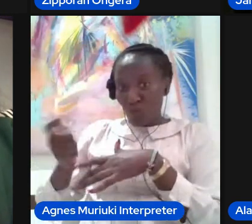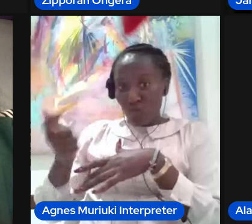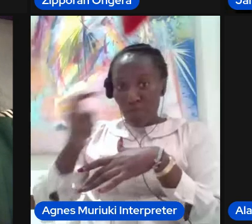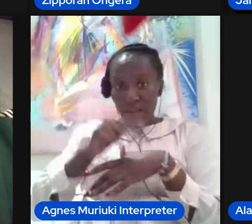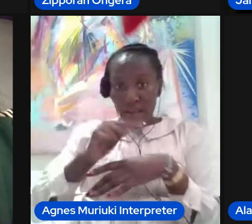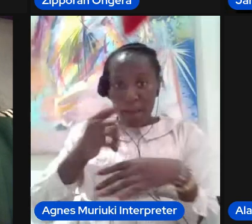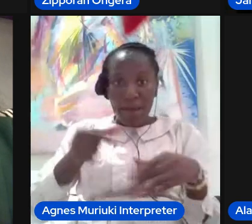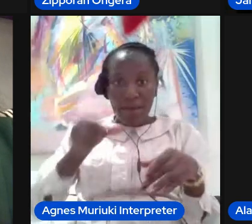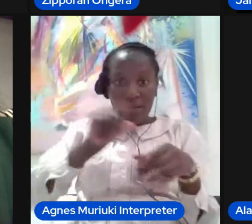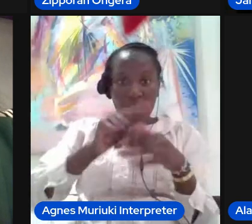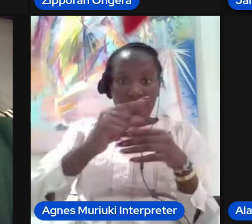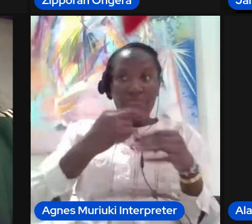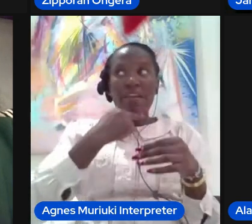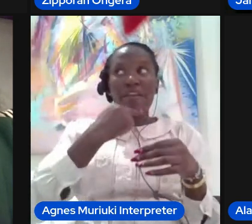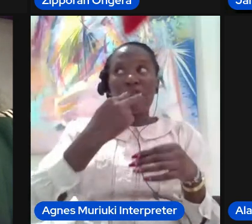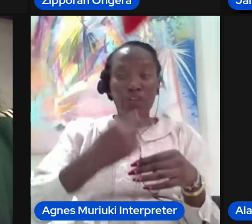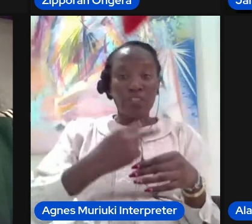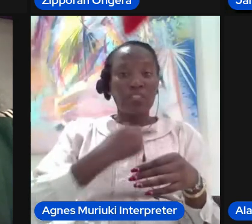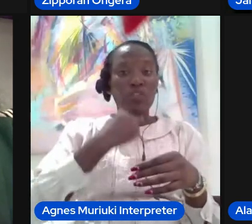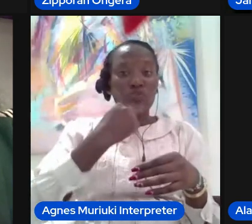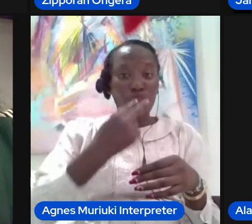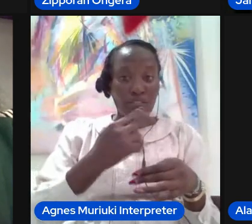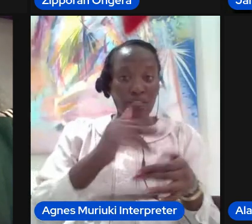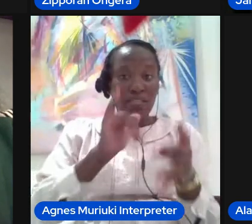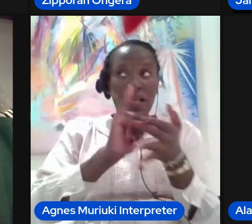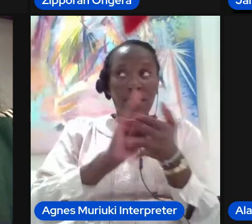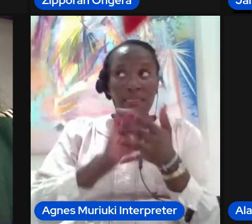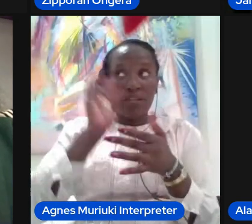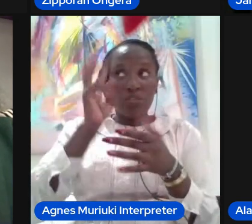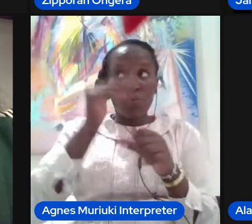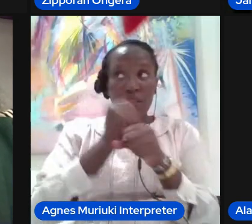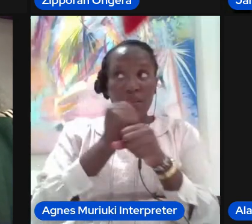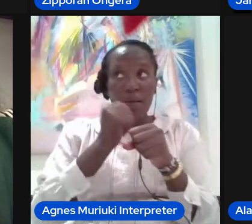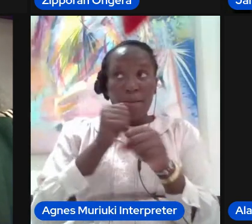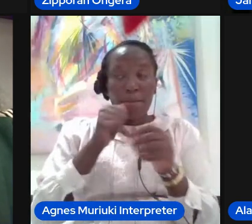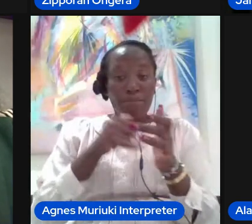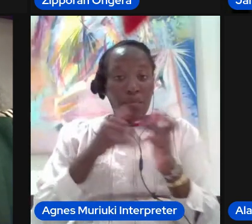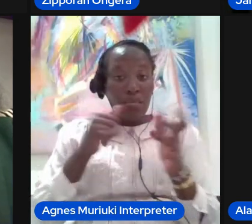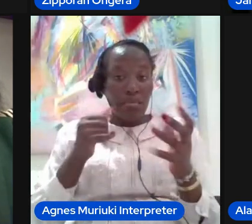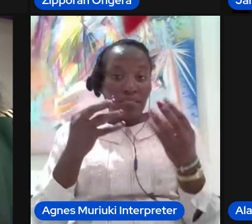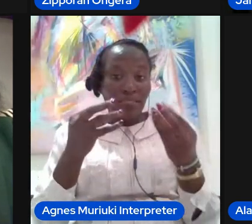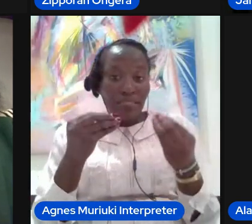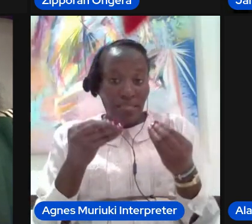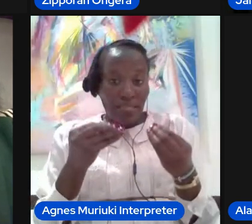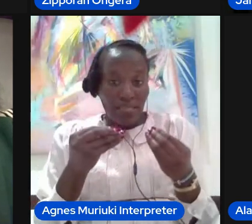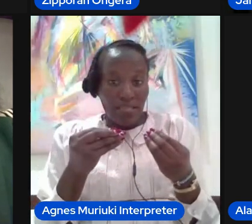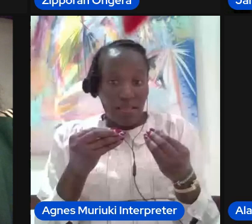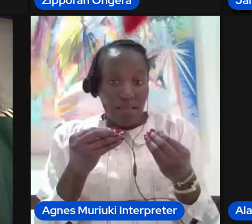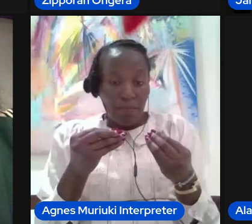are intentional about creating uh, uh,